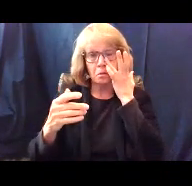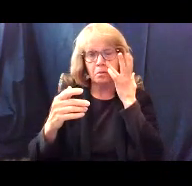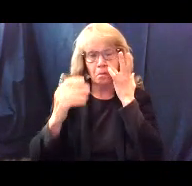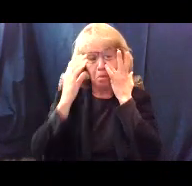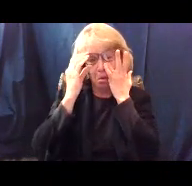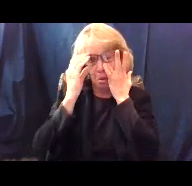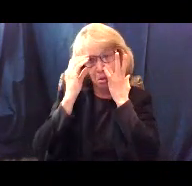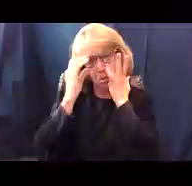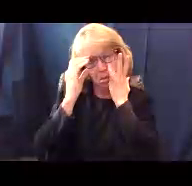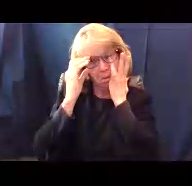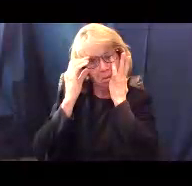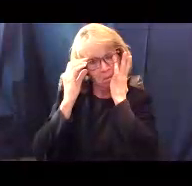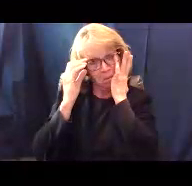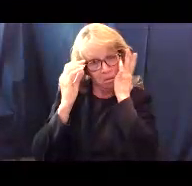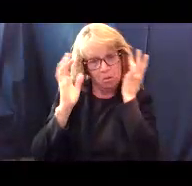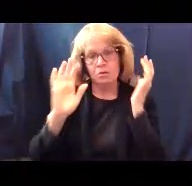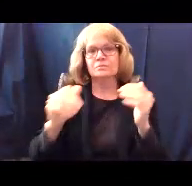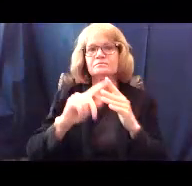and get started.